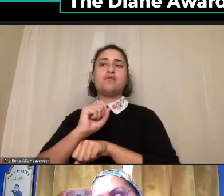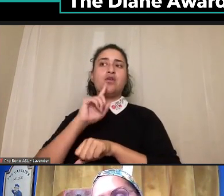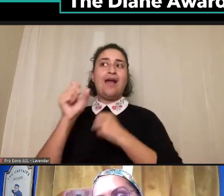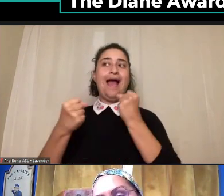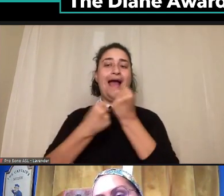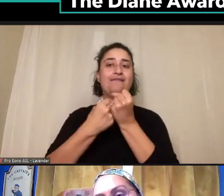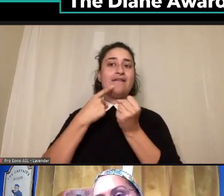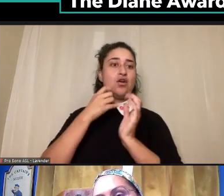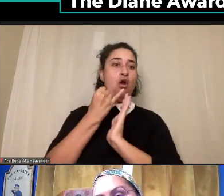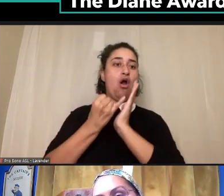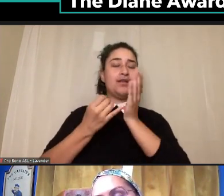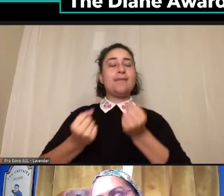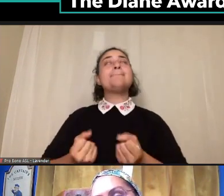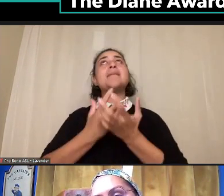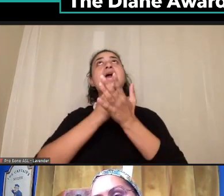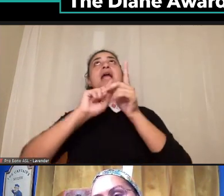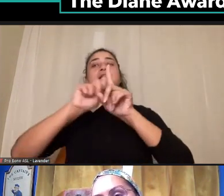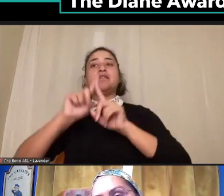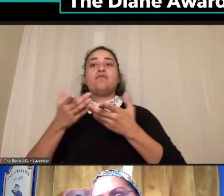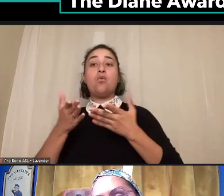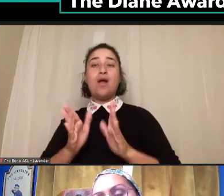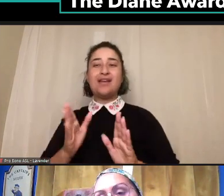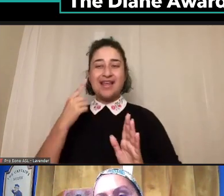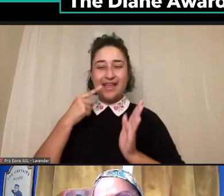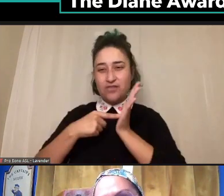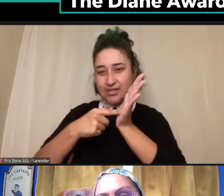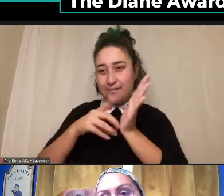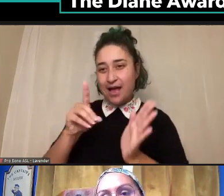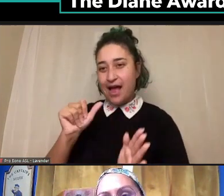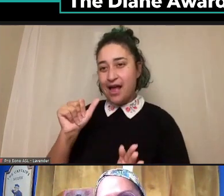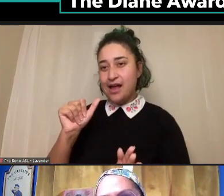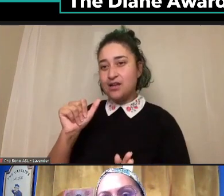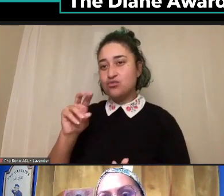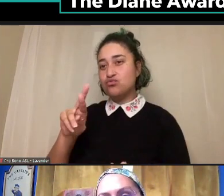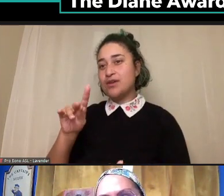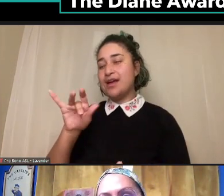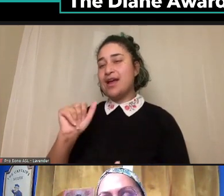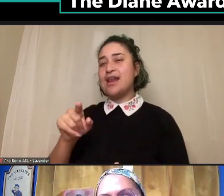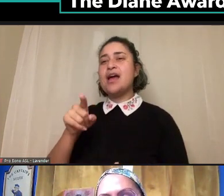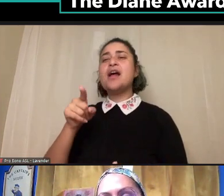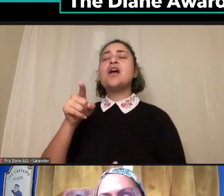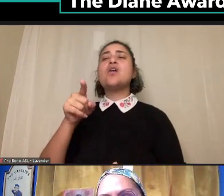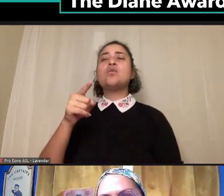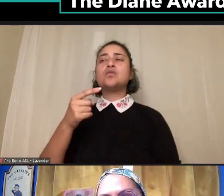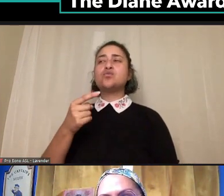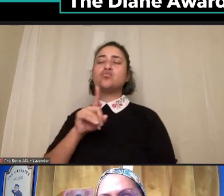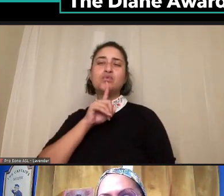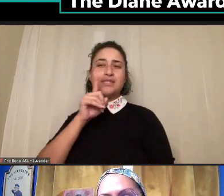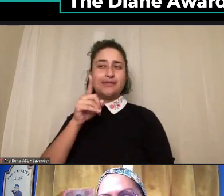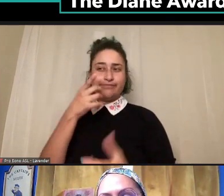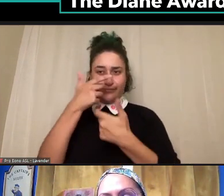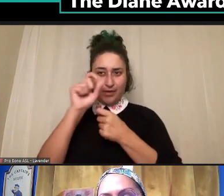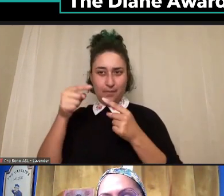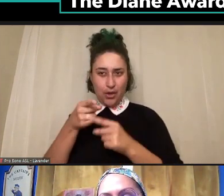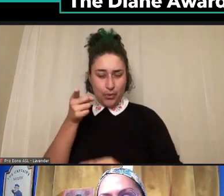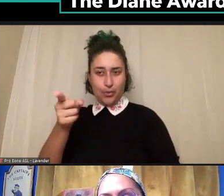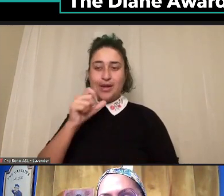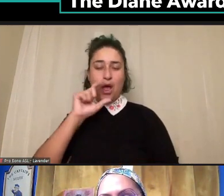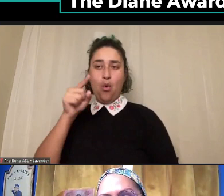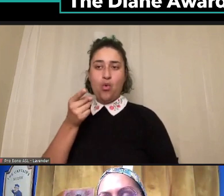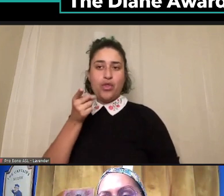ways. And for instance, Adriana, one of the things that was so impressive about the nominations for you was not only your